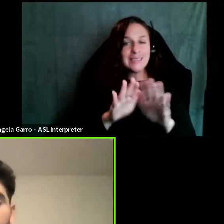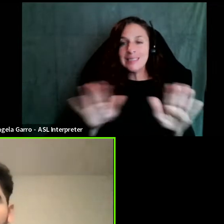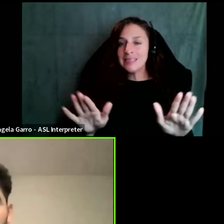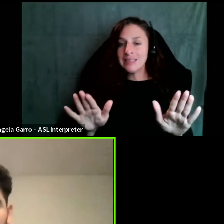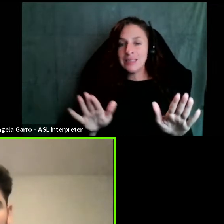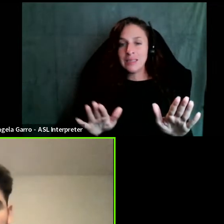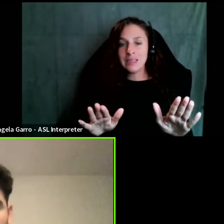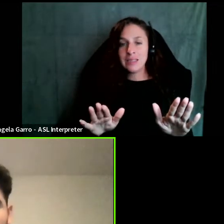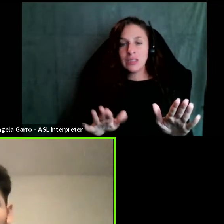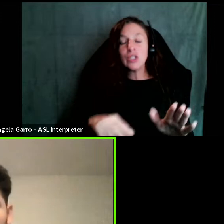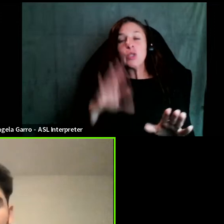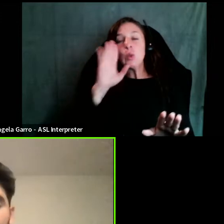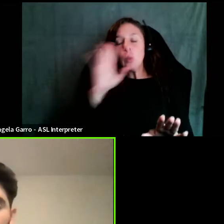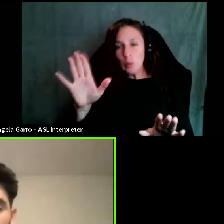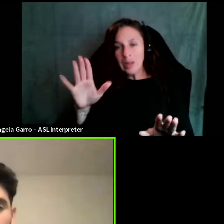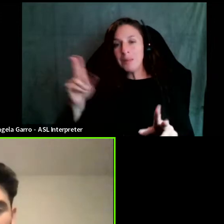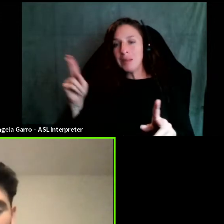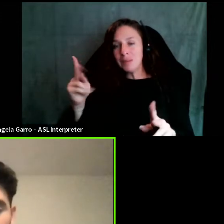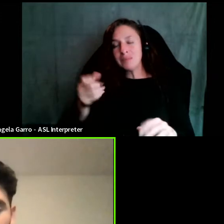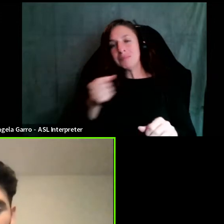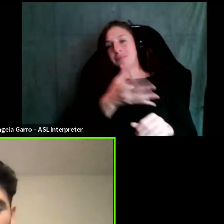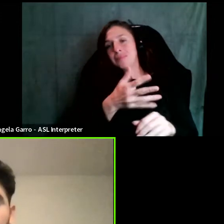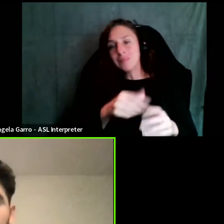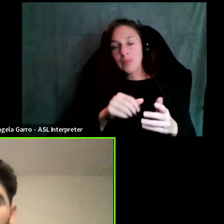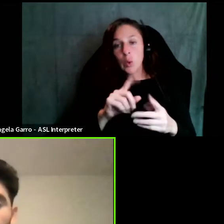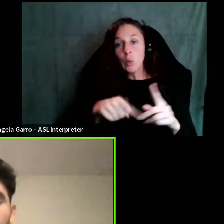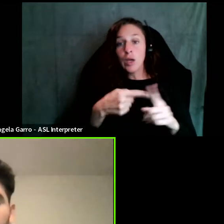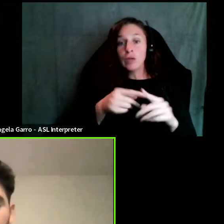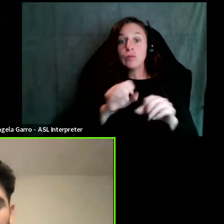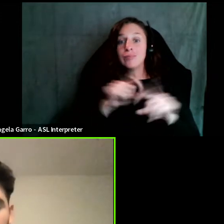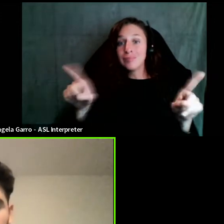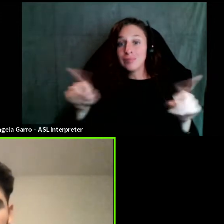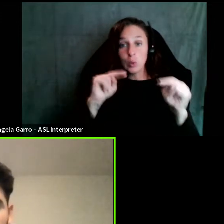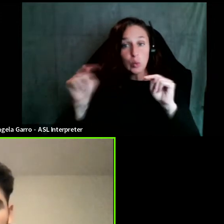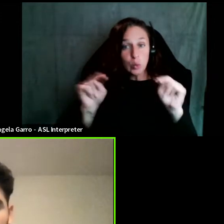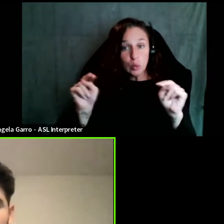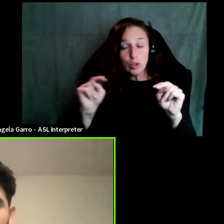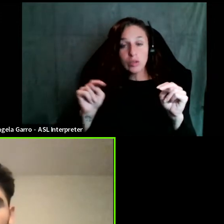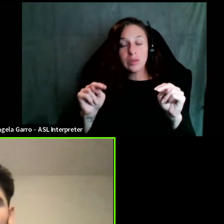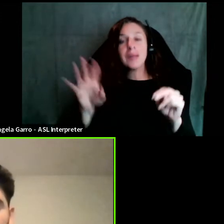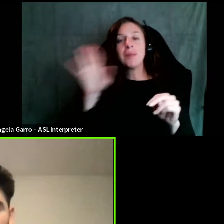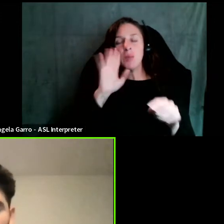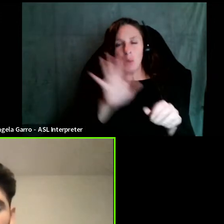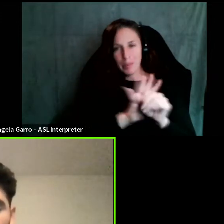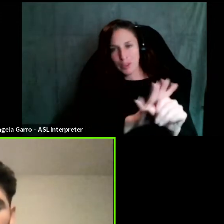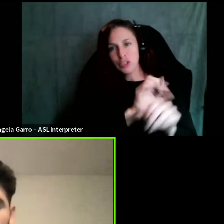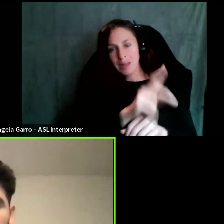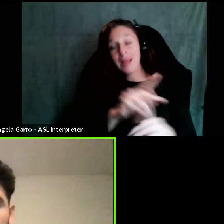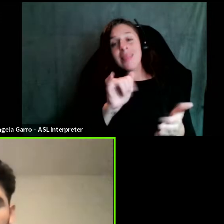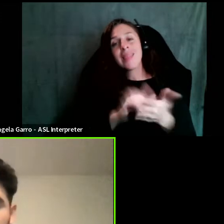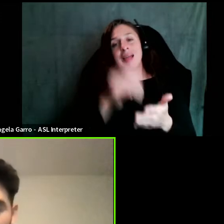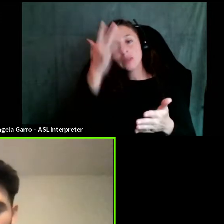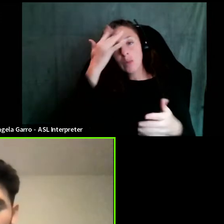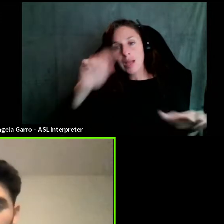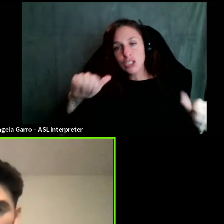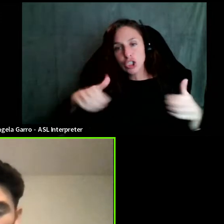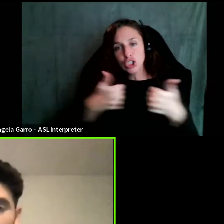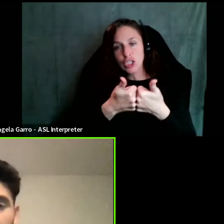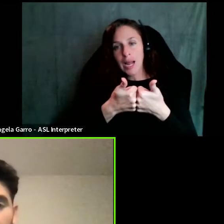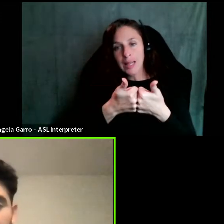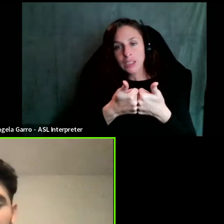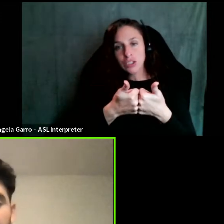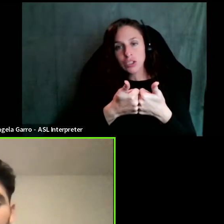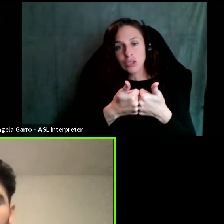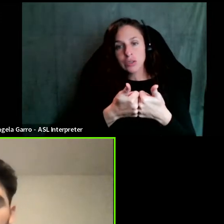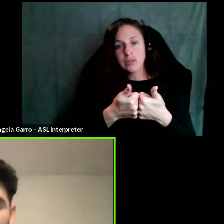will get backlash. When you send out neutral statements, people will push back. But that's why I challenge you to stick to your